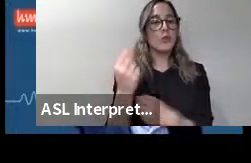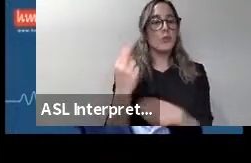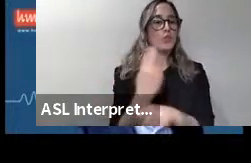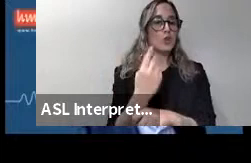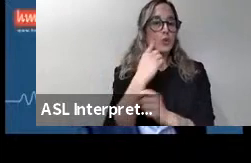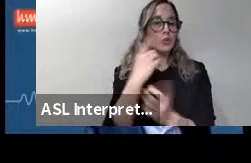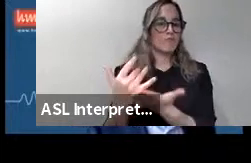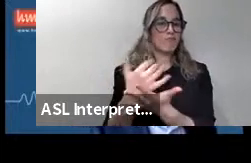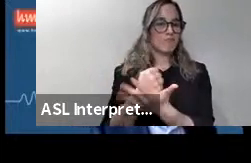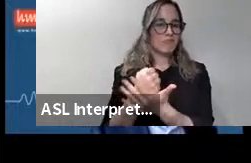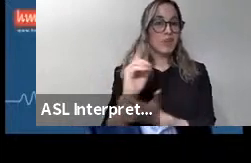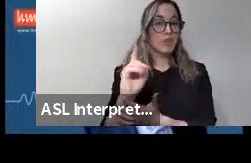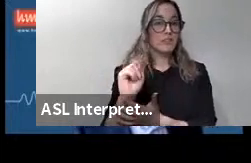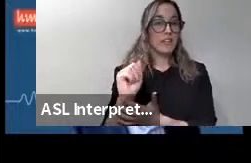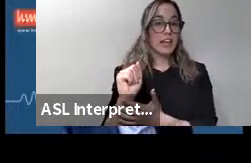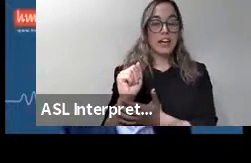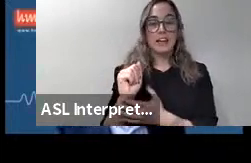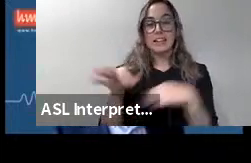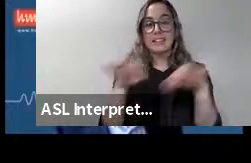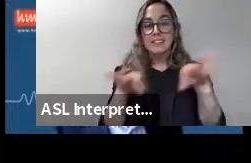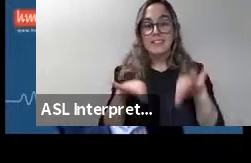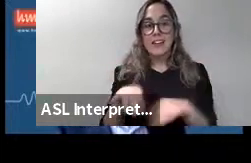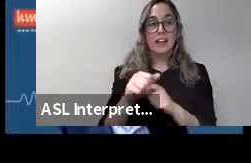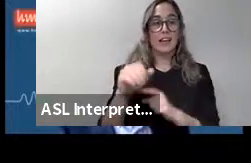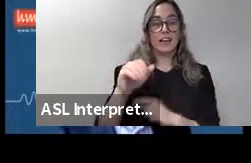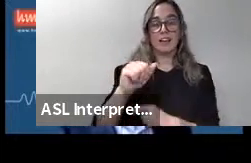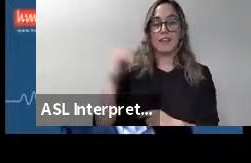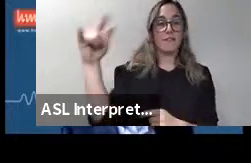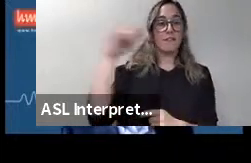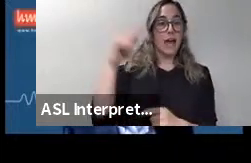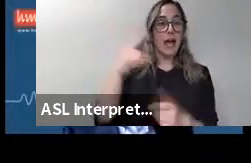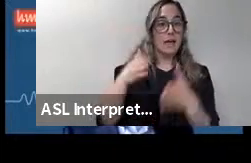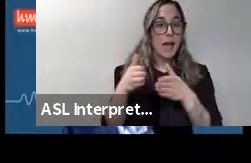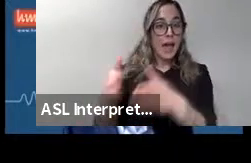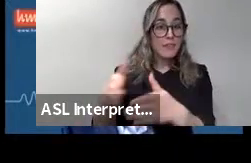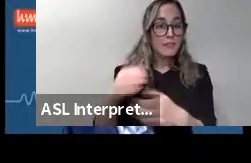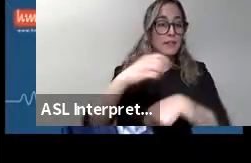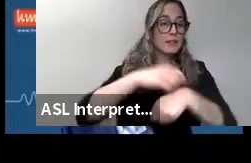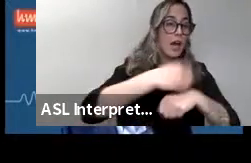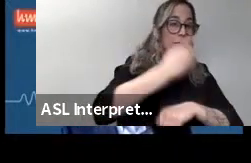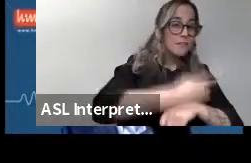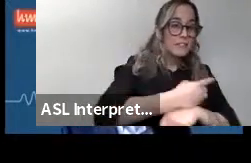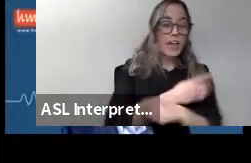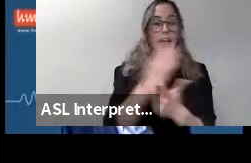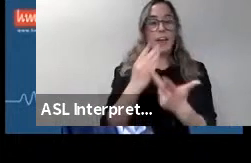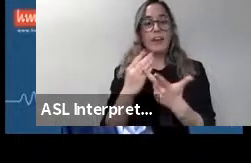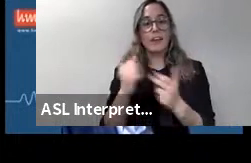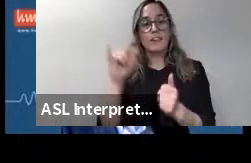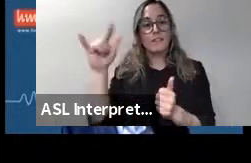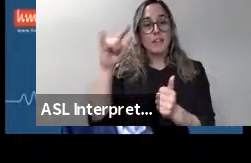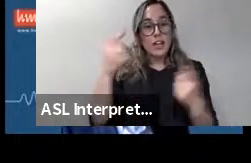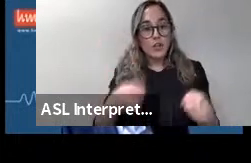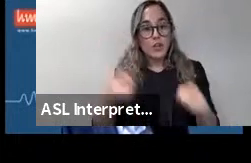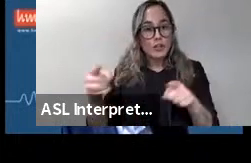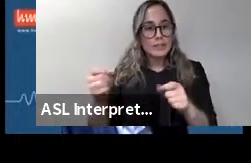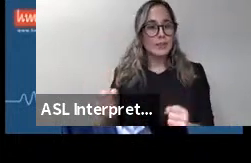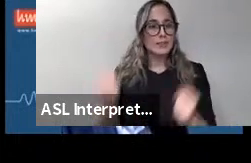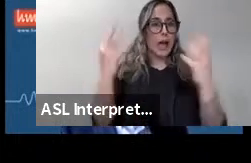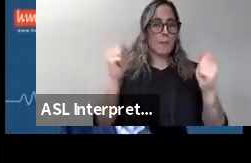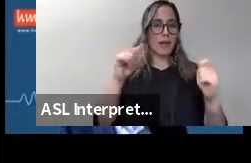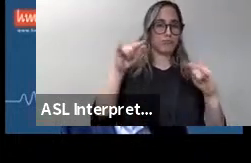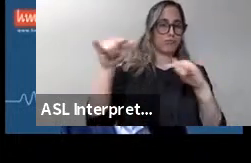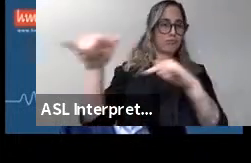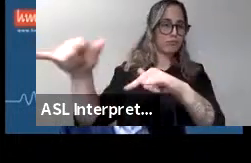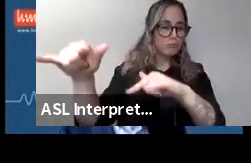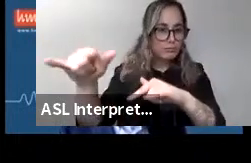And this included data detailing aircraft flight paths, runway usage, time of day, flight occurrences, and aircraft type. Every flight path